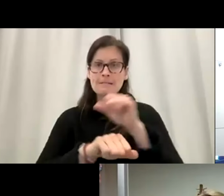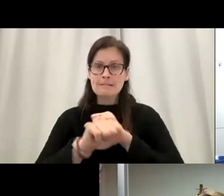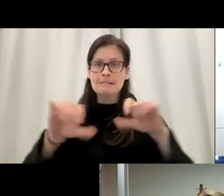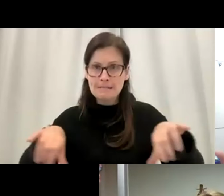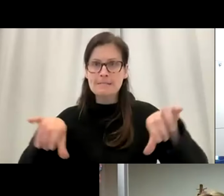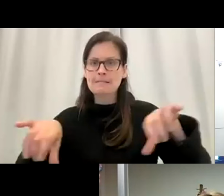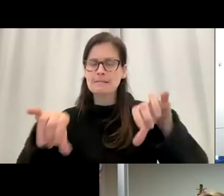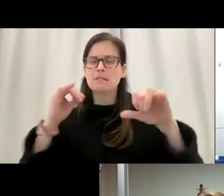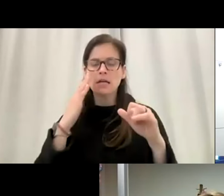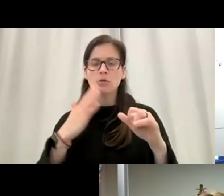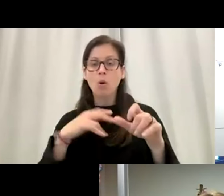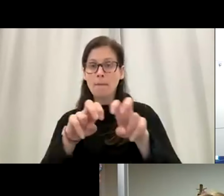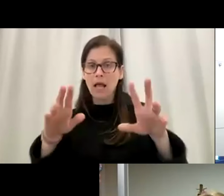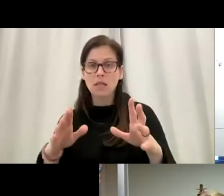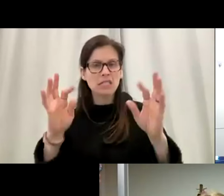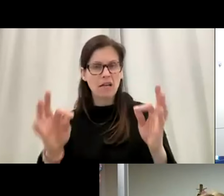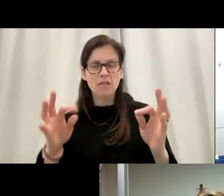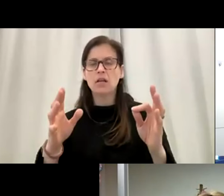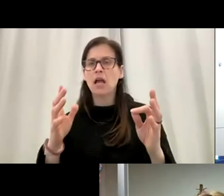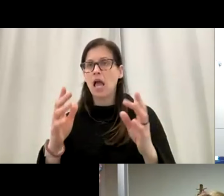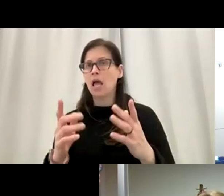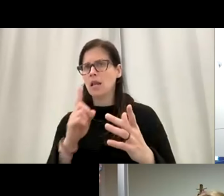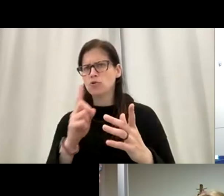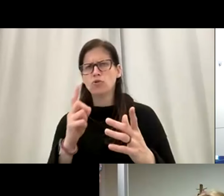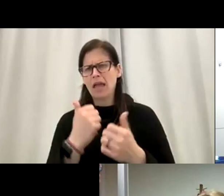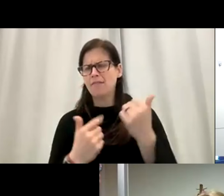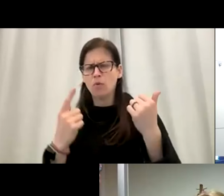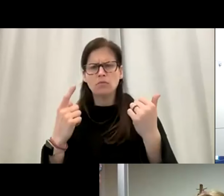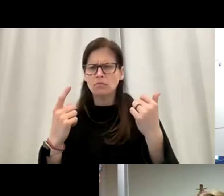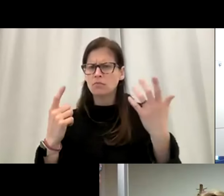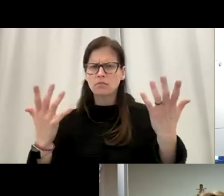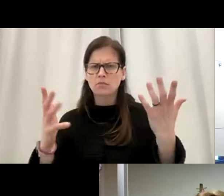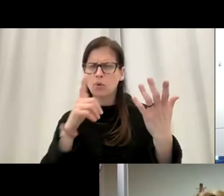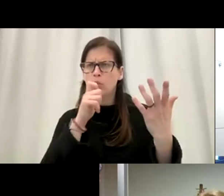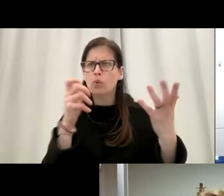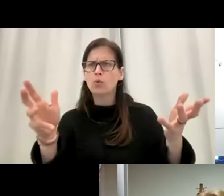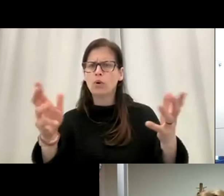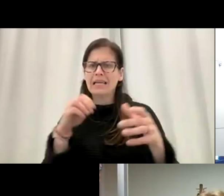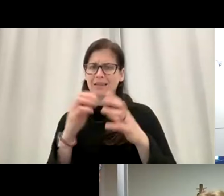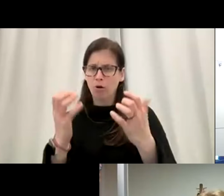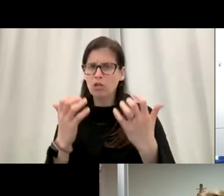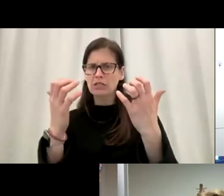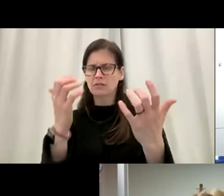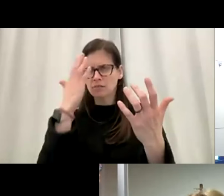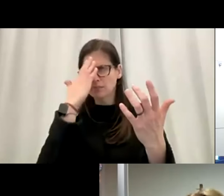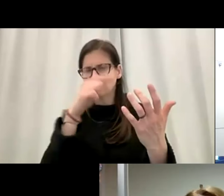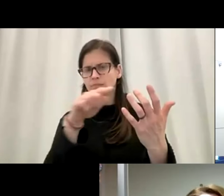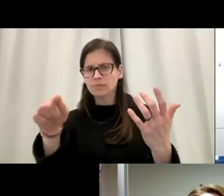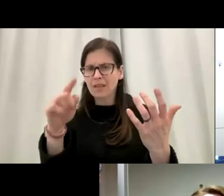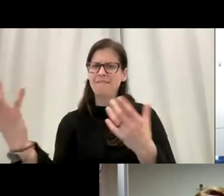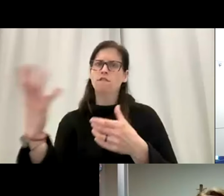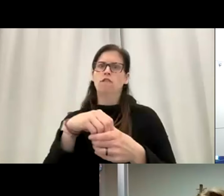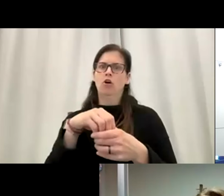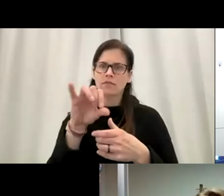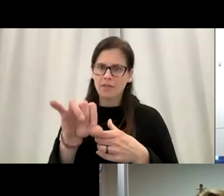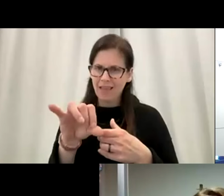call, I know my panelists absolutely, and then I'm sure everybody who's in the audience, you know, was involved in